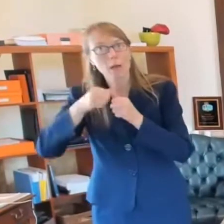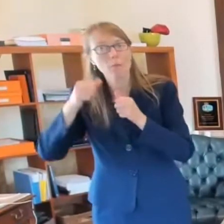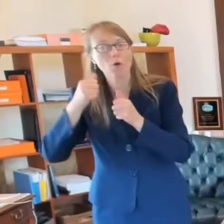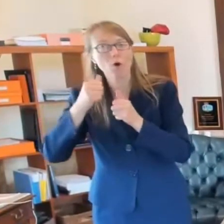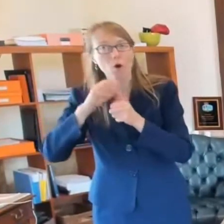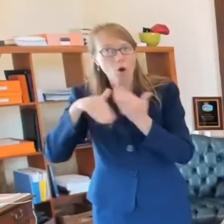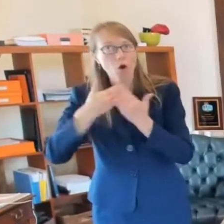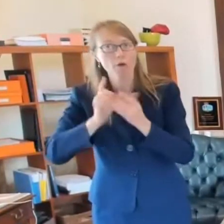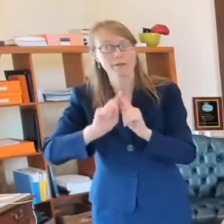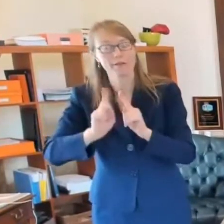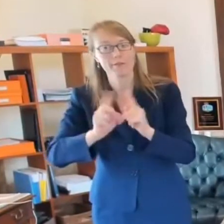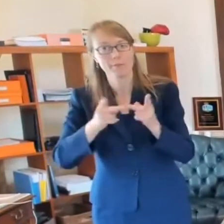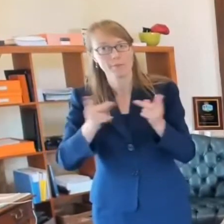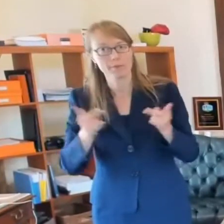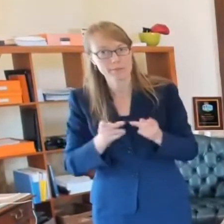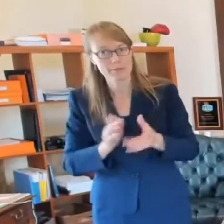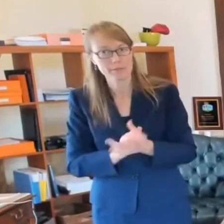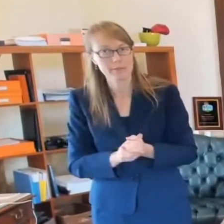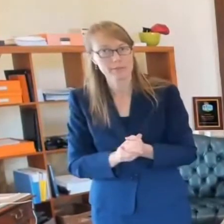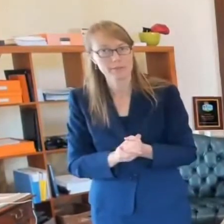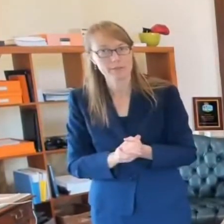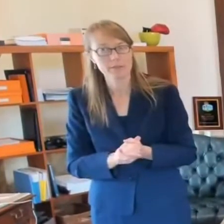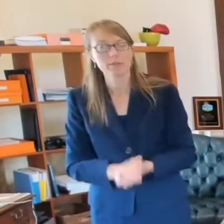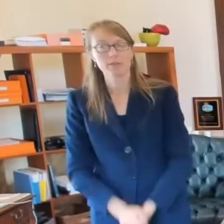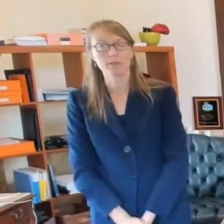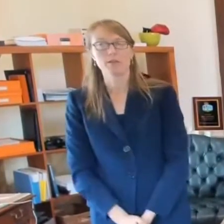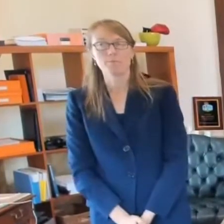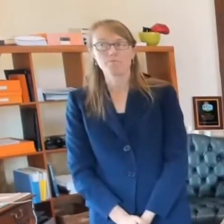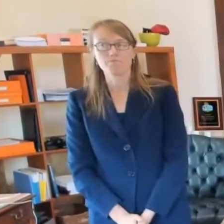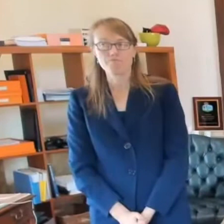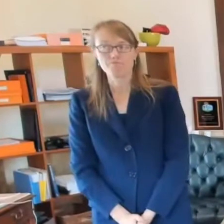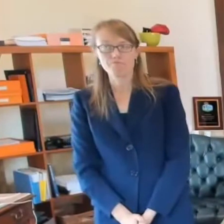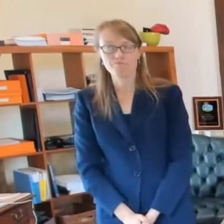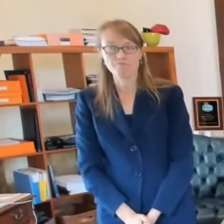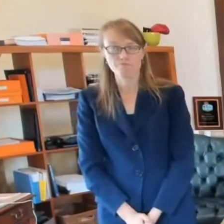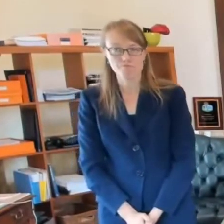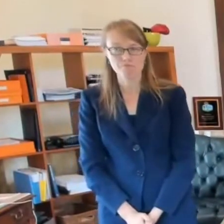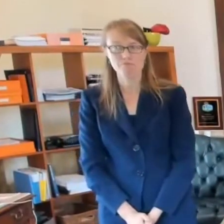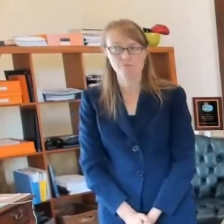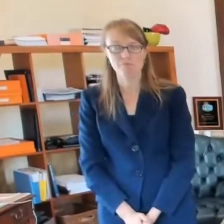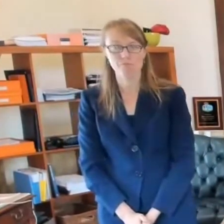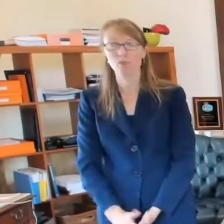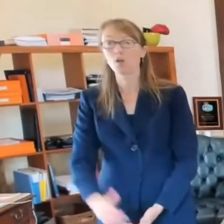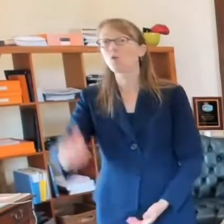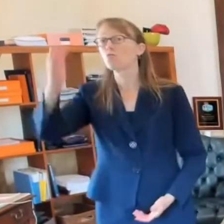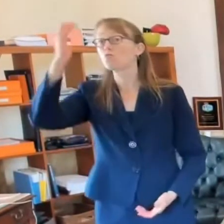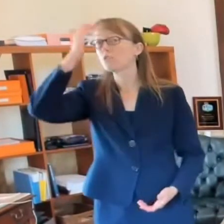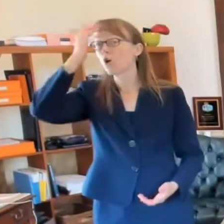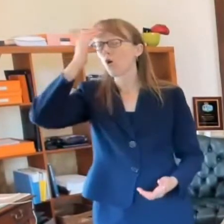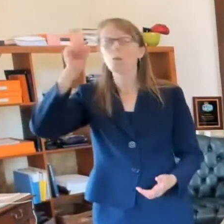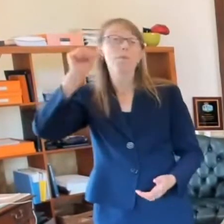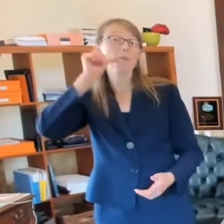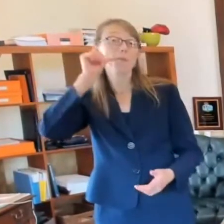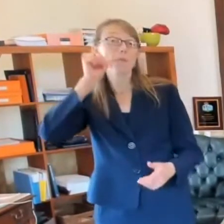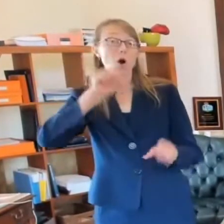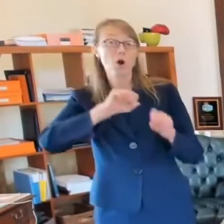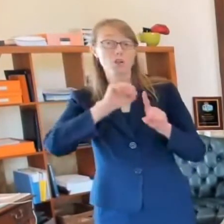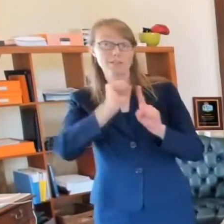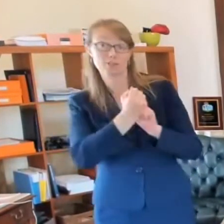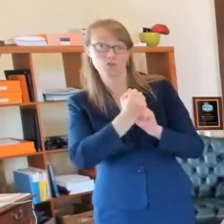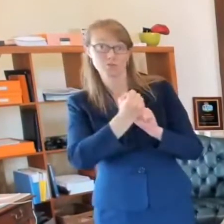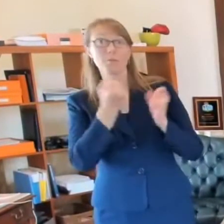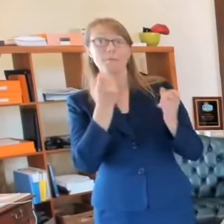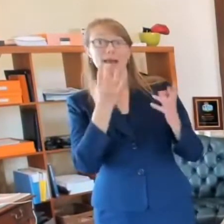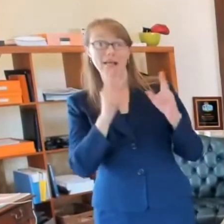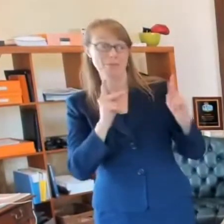we know that there's a lot of exposure happening in the bar situation where you have lots of